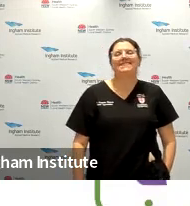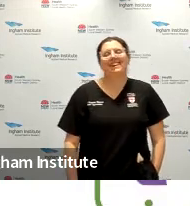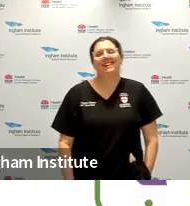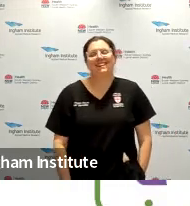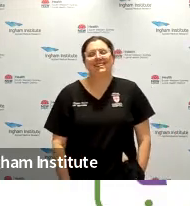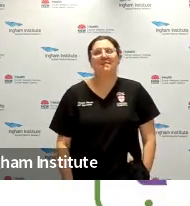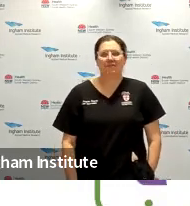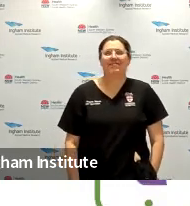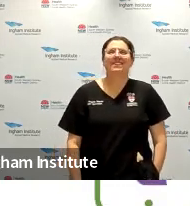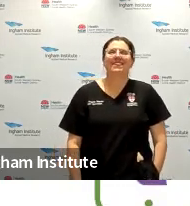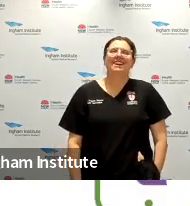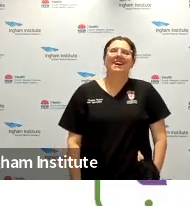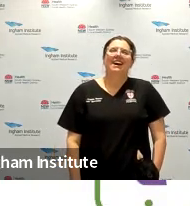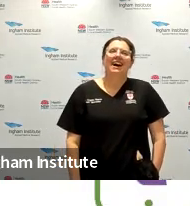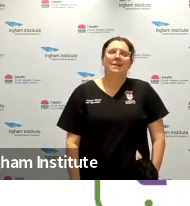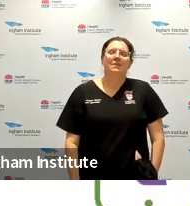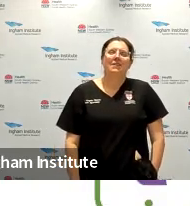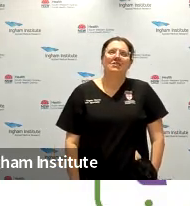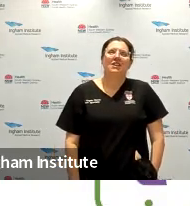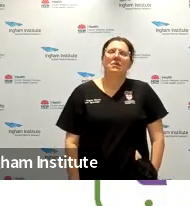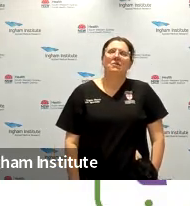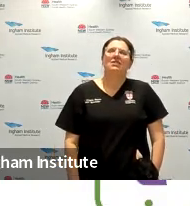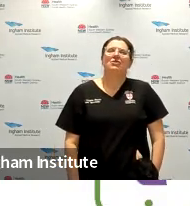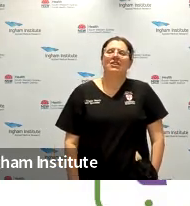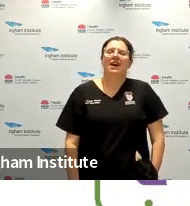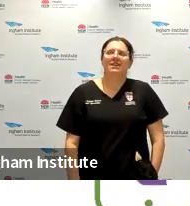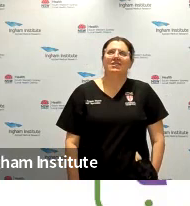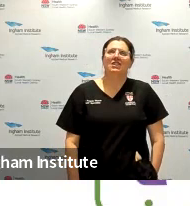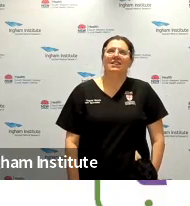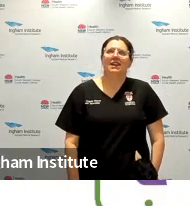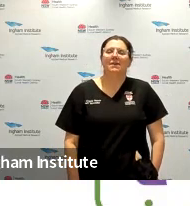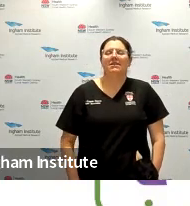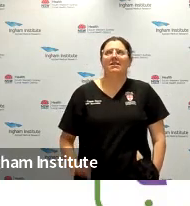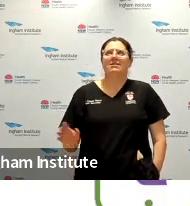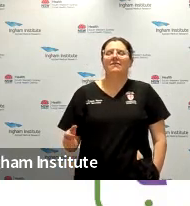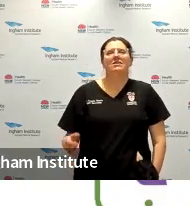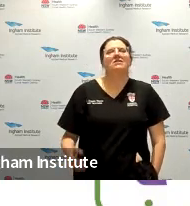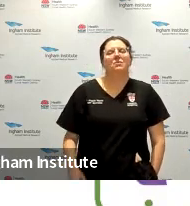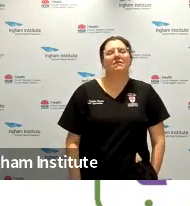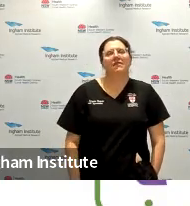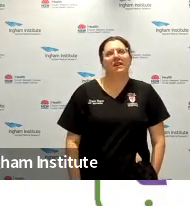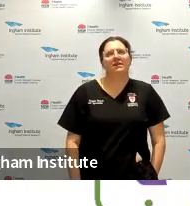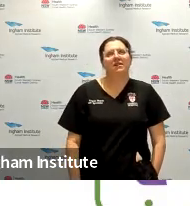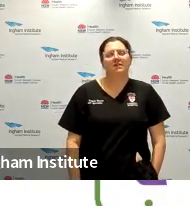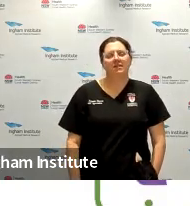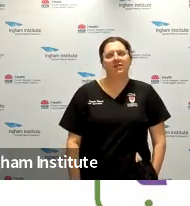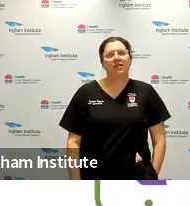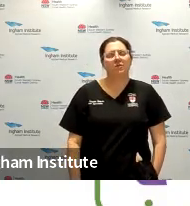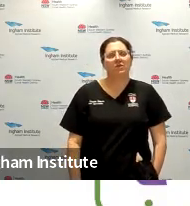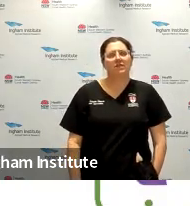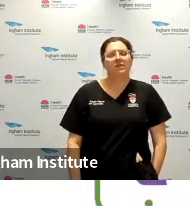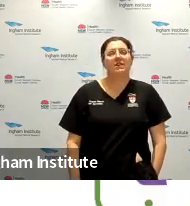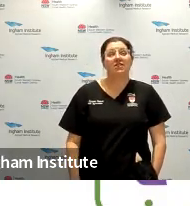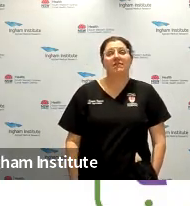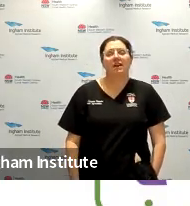error is minimal. So then we went to look at GDM, and I think this emphasises one of the factors that I discussed